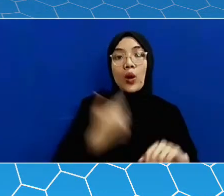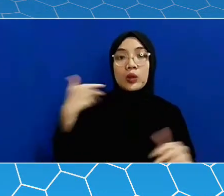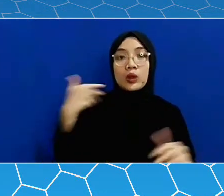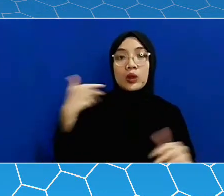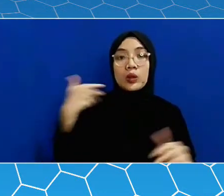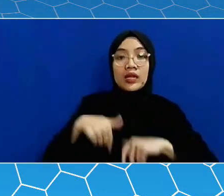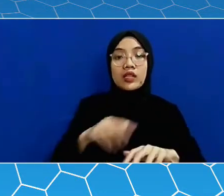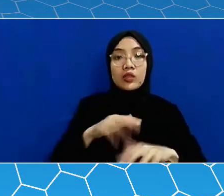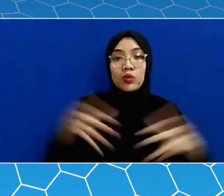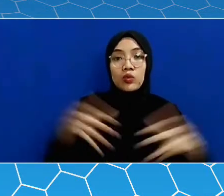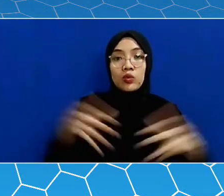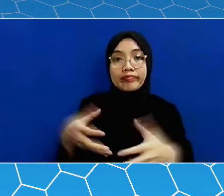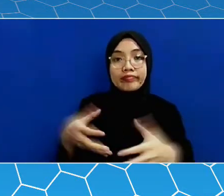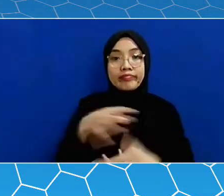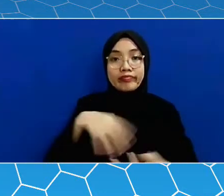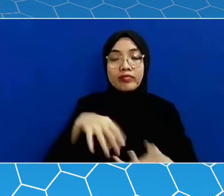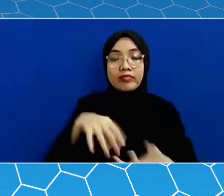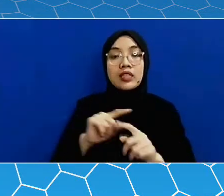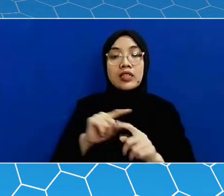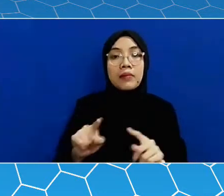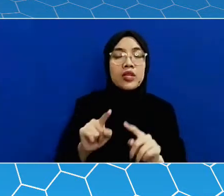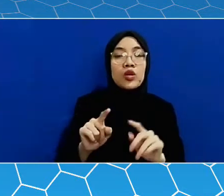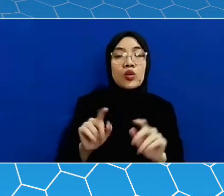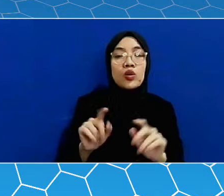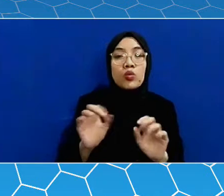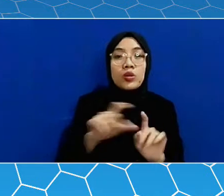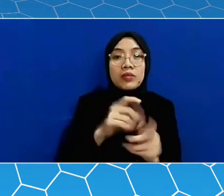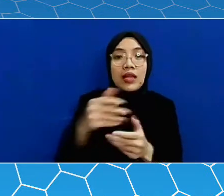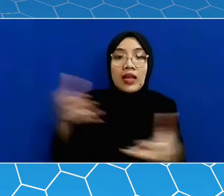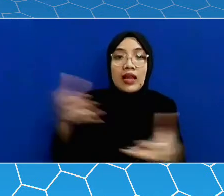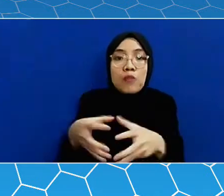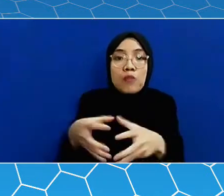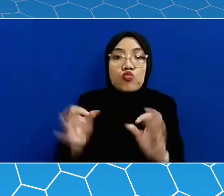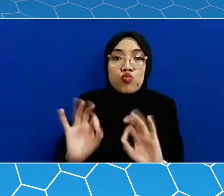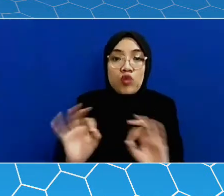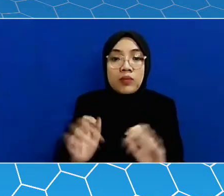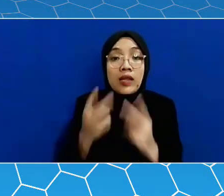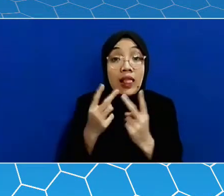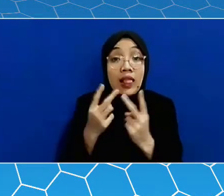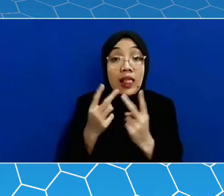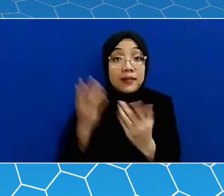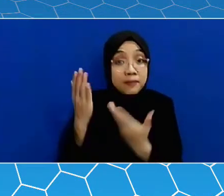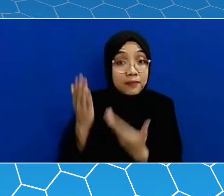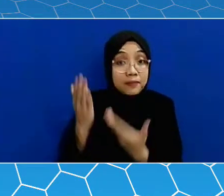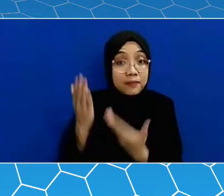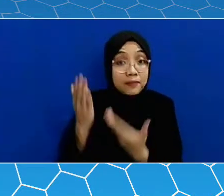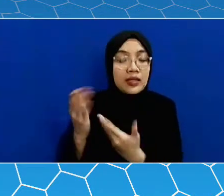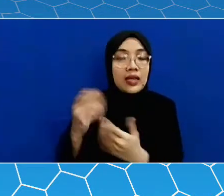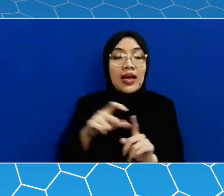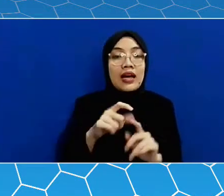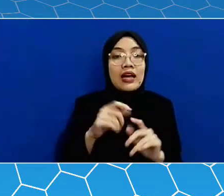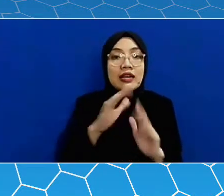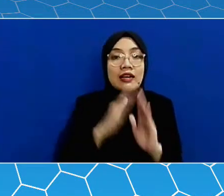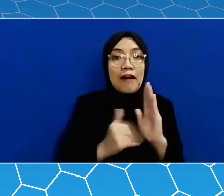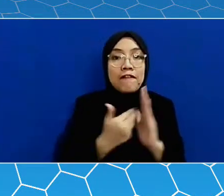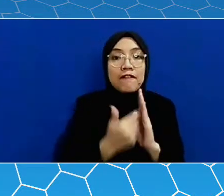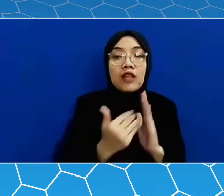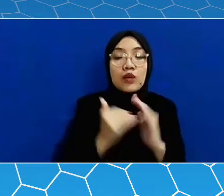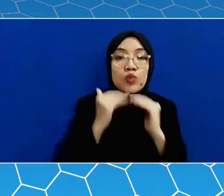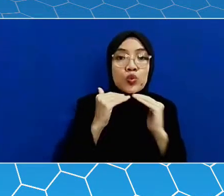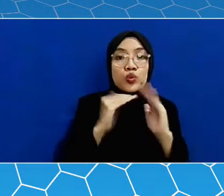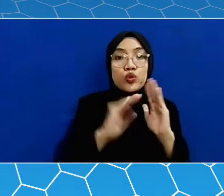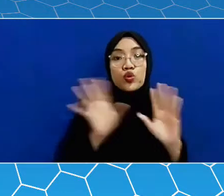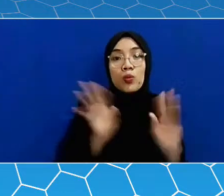now pan-London, we do collect this data, and you can see that the waiting list did go up, and now thankfully they're starting to come down because we are opening up